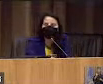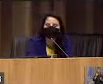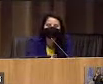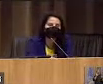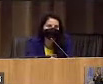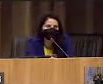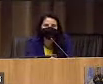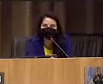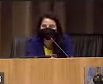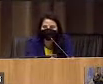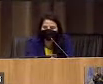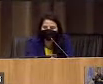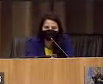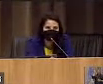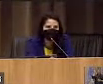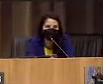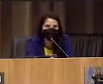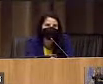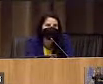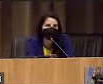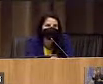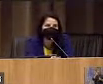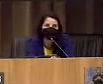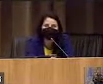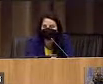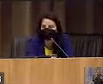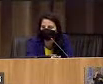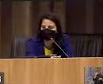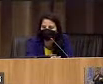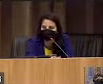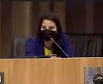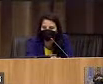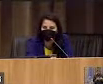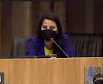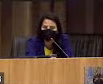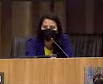like weight and height.